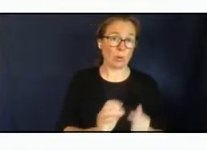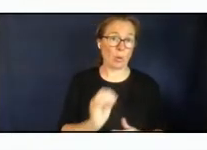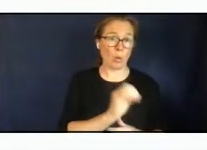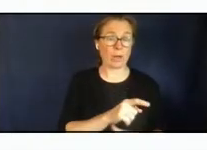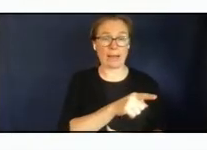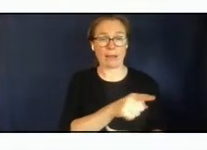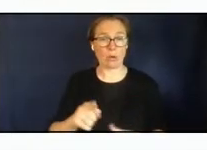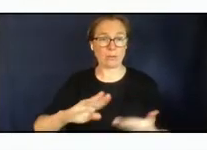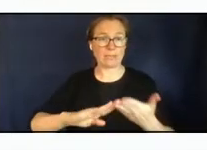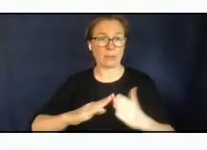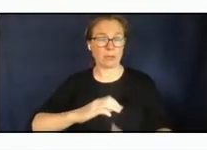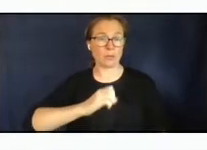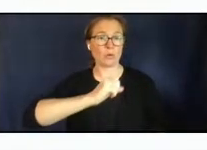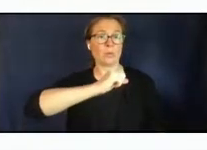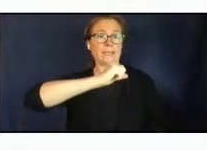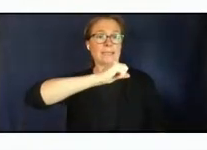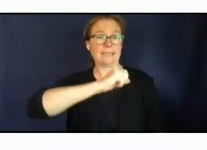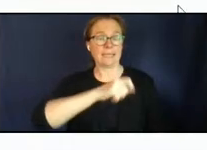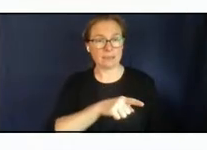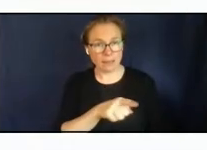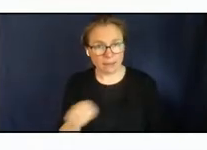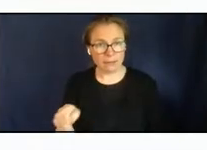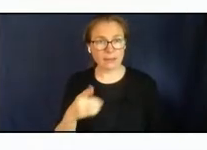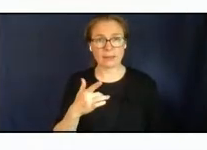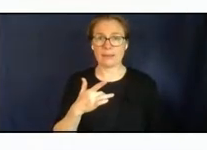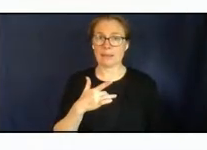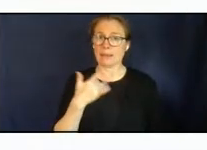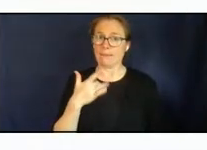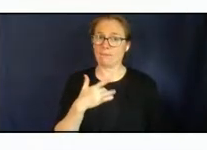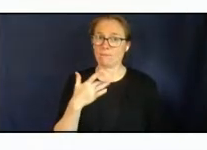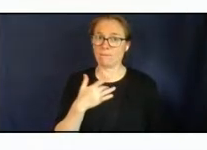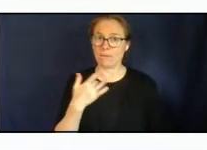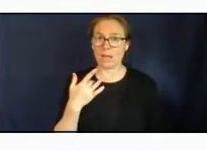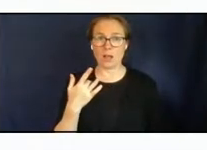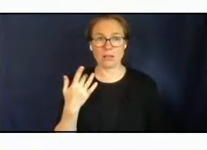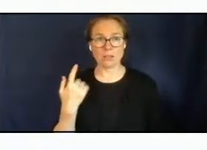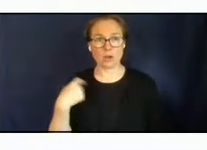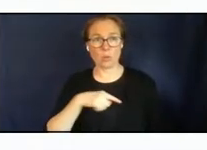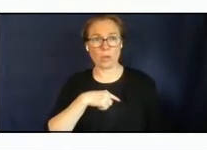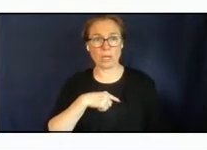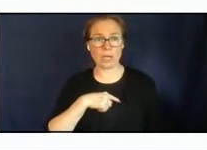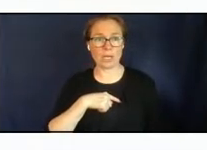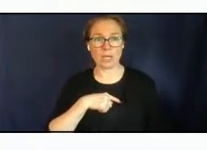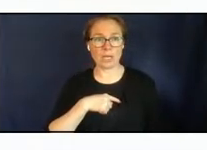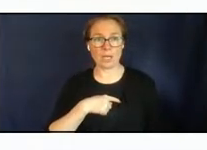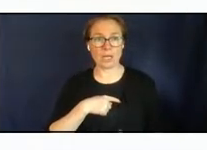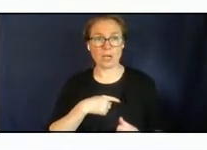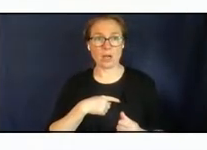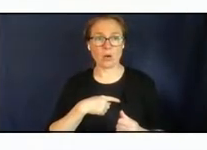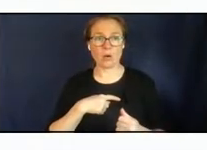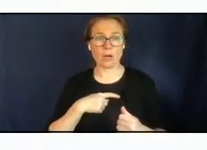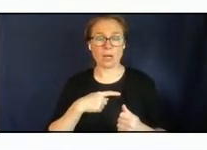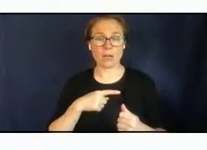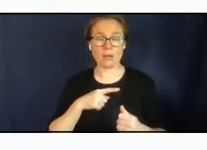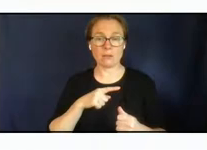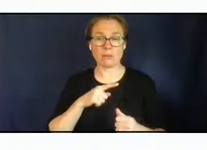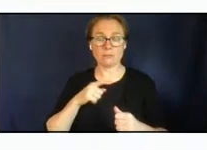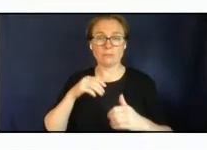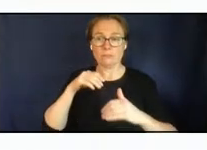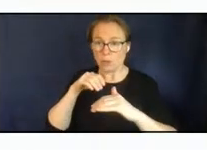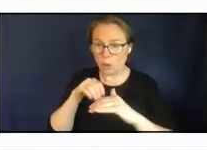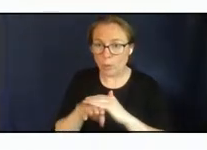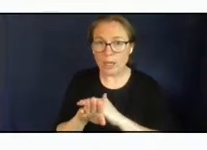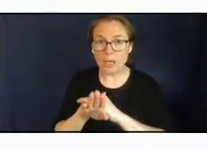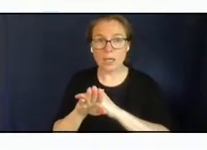in the communities that felt that the helicoptering in, the transactional nature of the related to the history of the institution would be